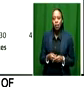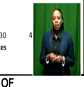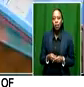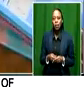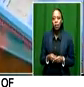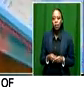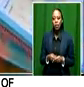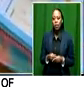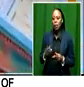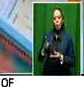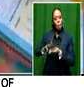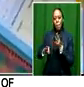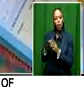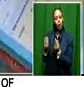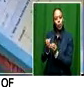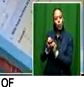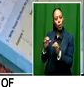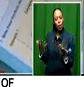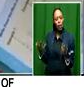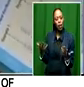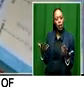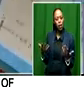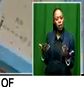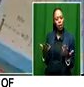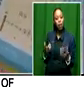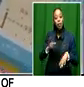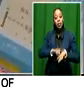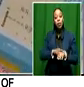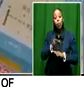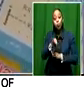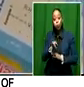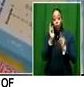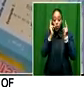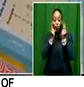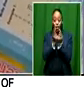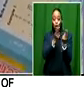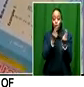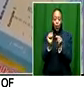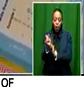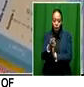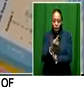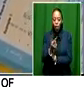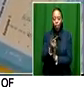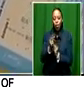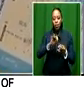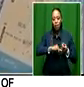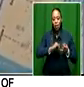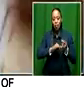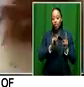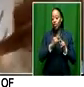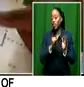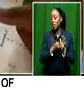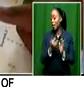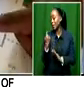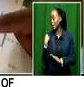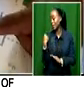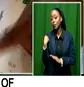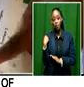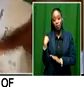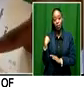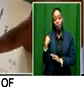haven't done mathematics. When they were at university, they did all the subjects. It's very recent actually